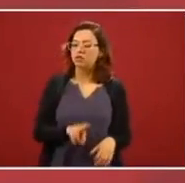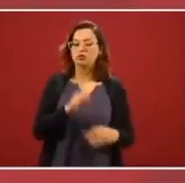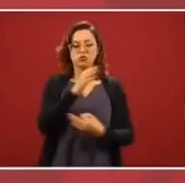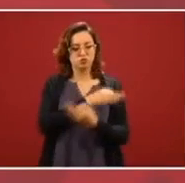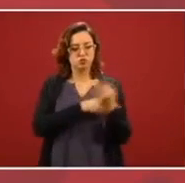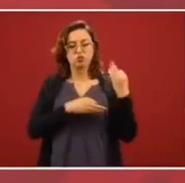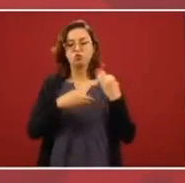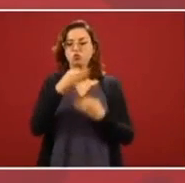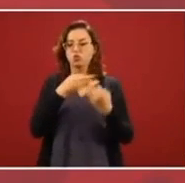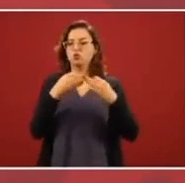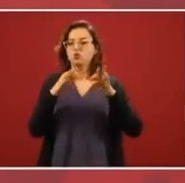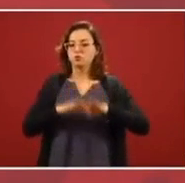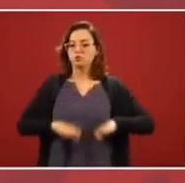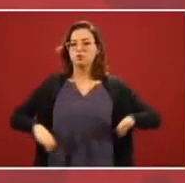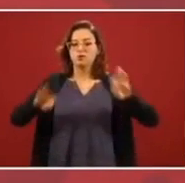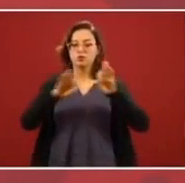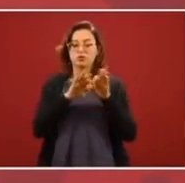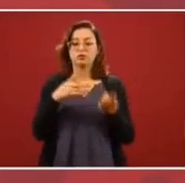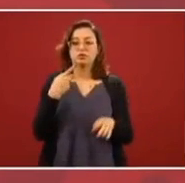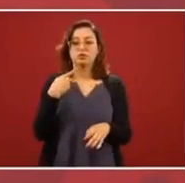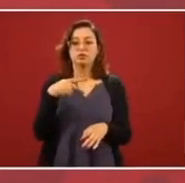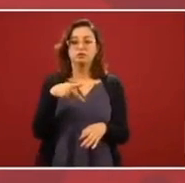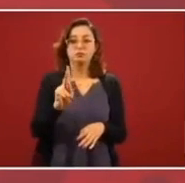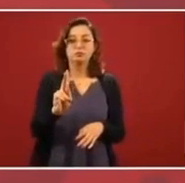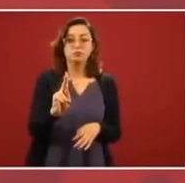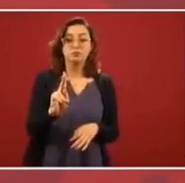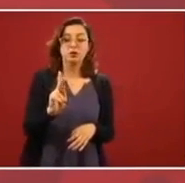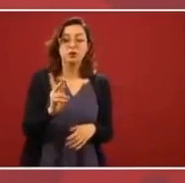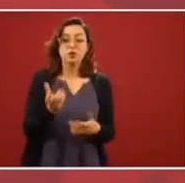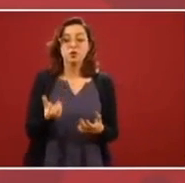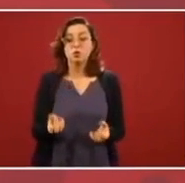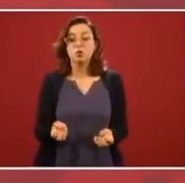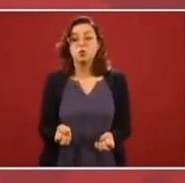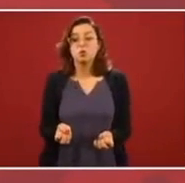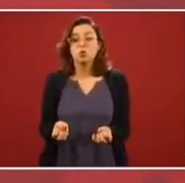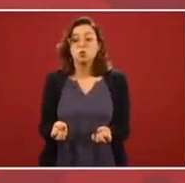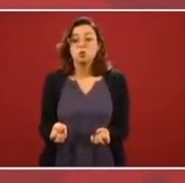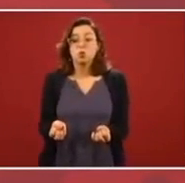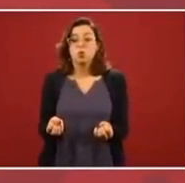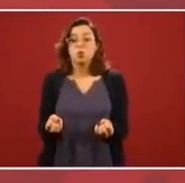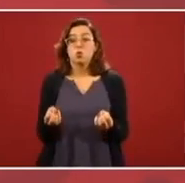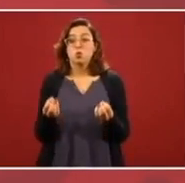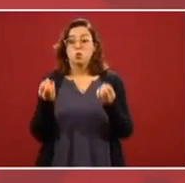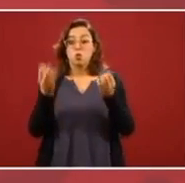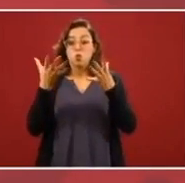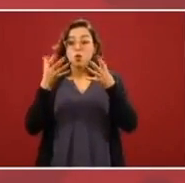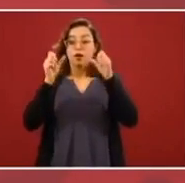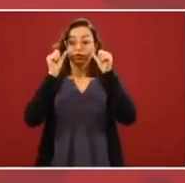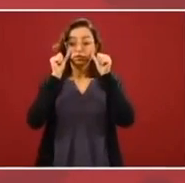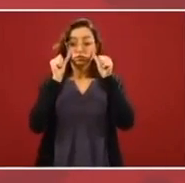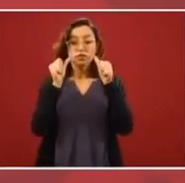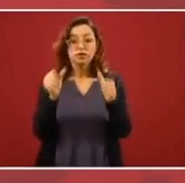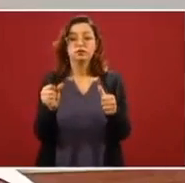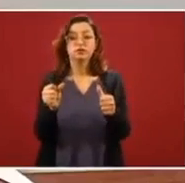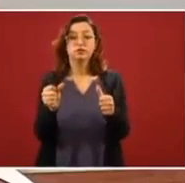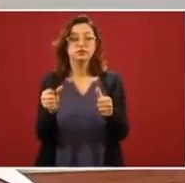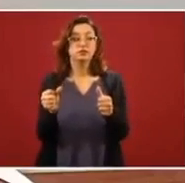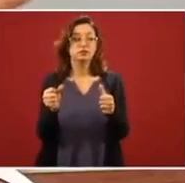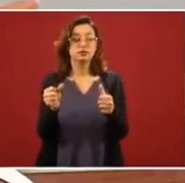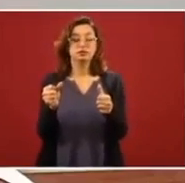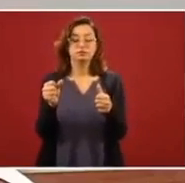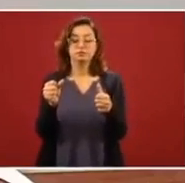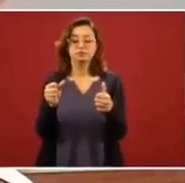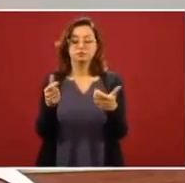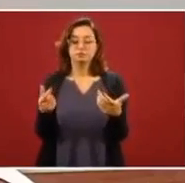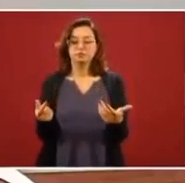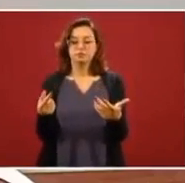felt. pero bueno, But ¿cuántas how podemos many atender can we actually attend to? que tengan